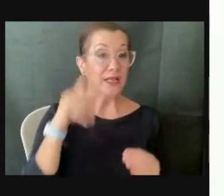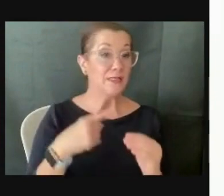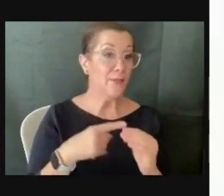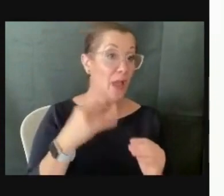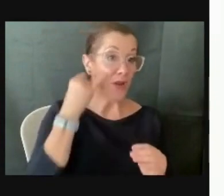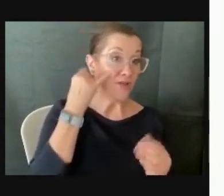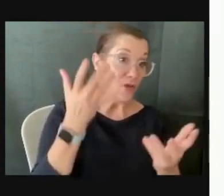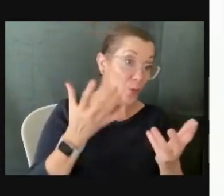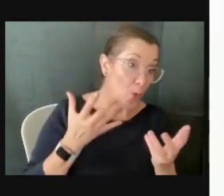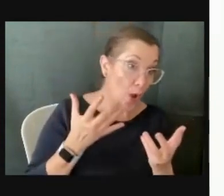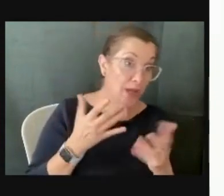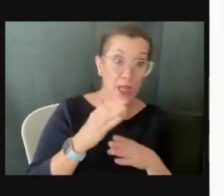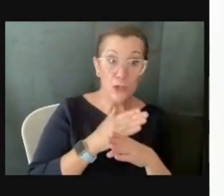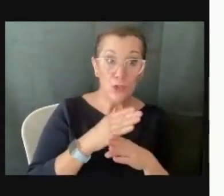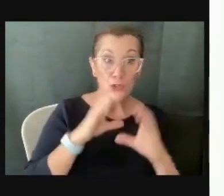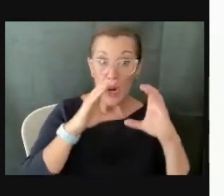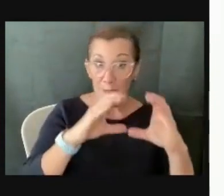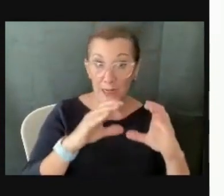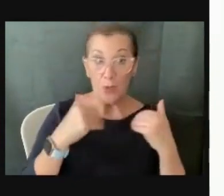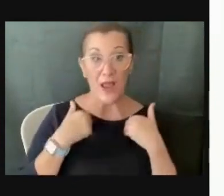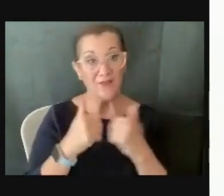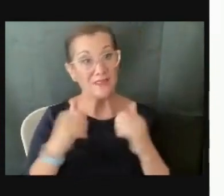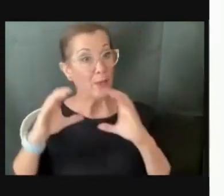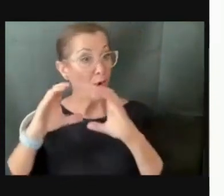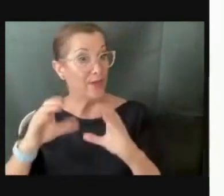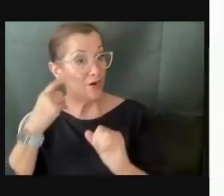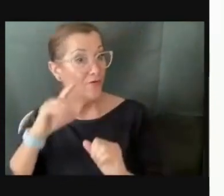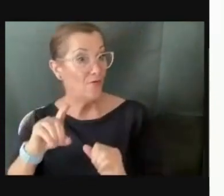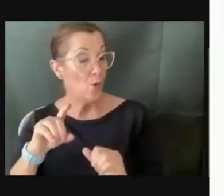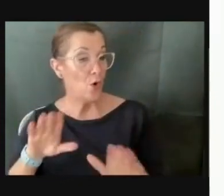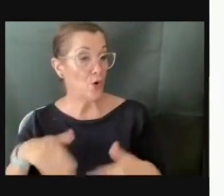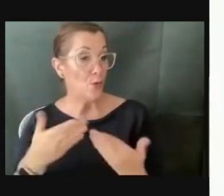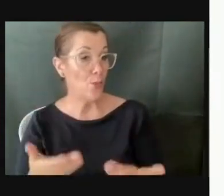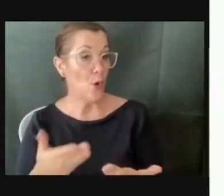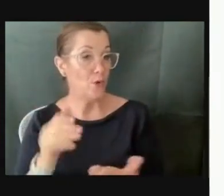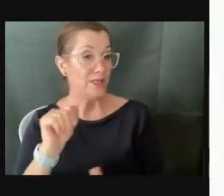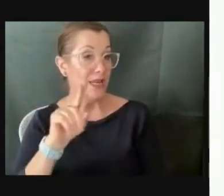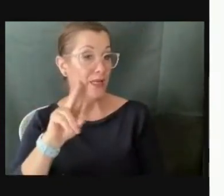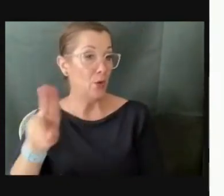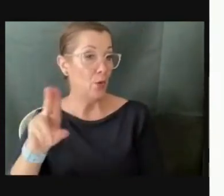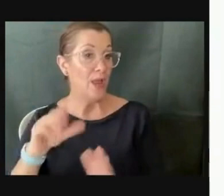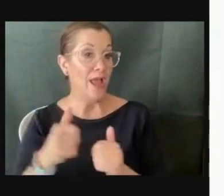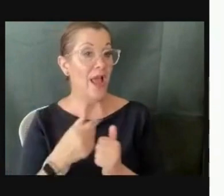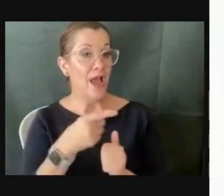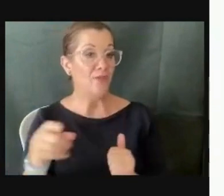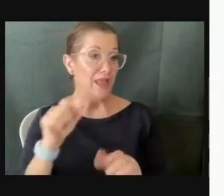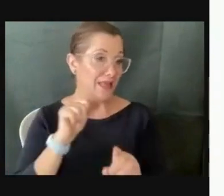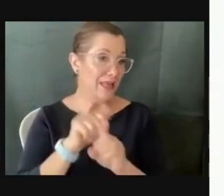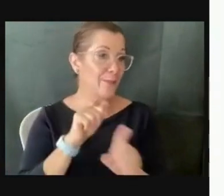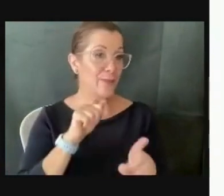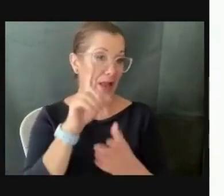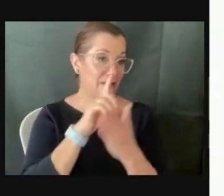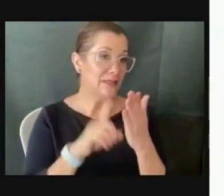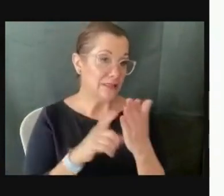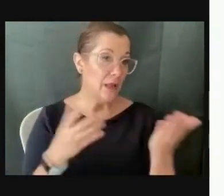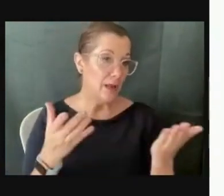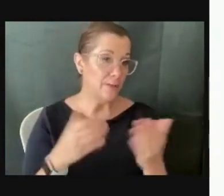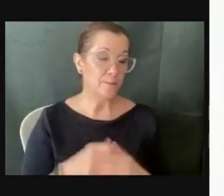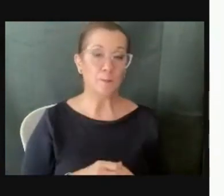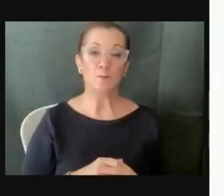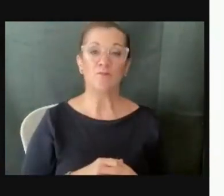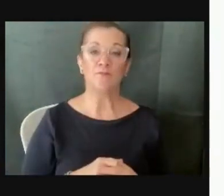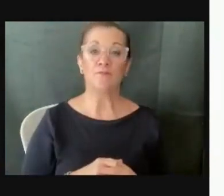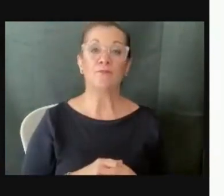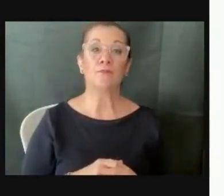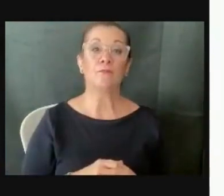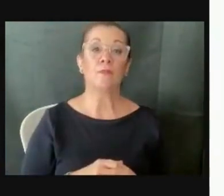to share meters or have separate meters for your proposed ADU and how those things can impact the design. They